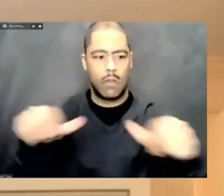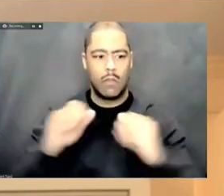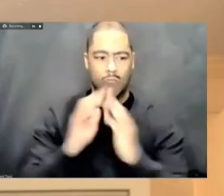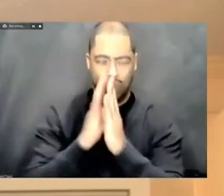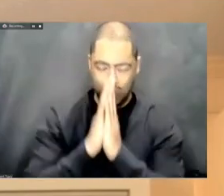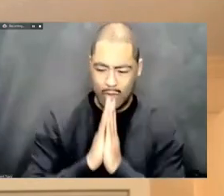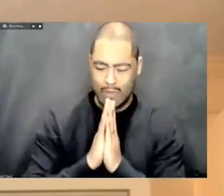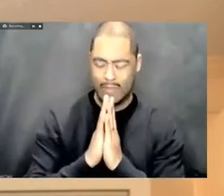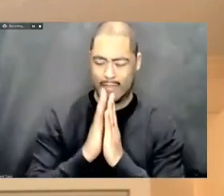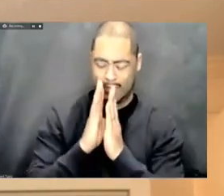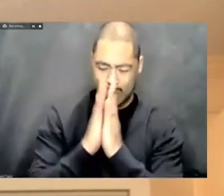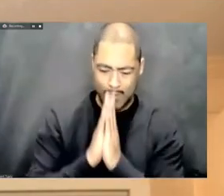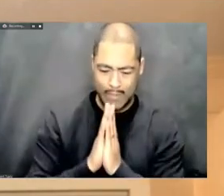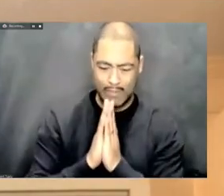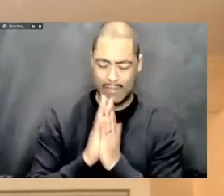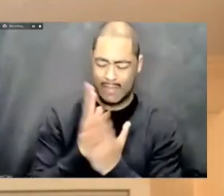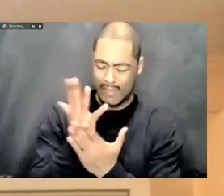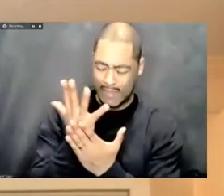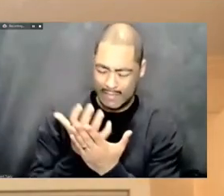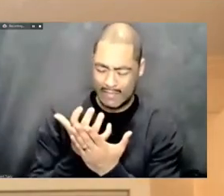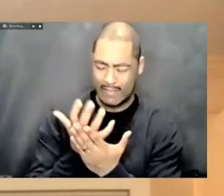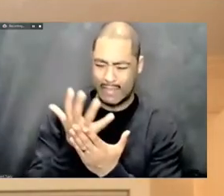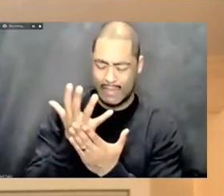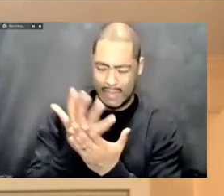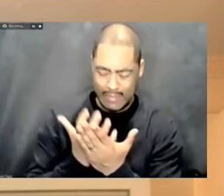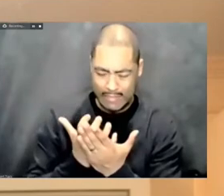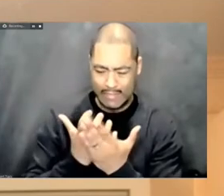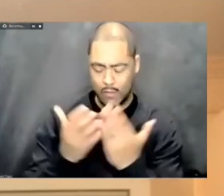raw with honest labor.